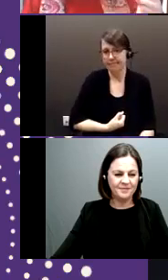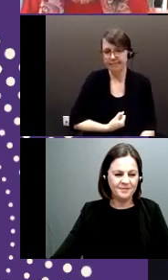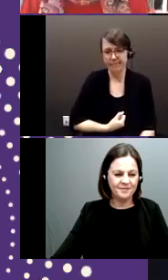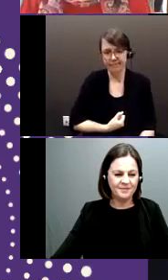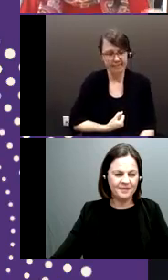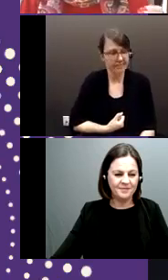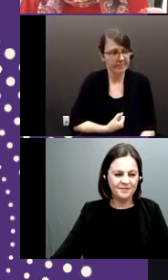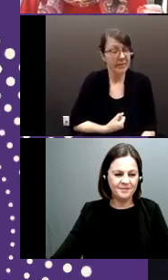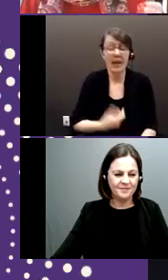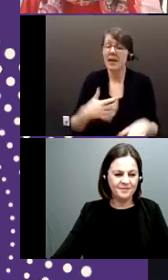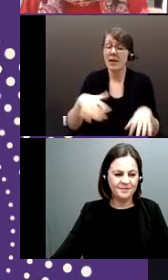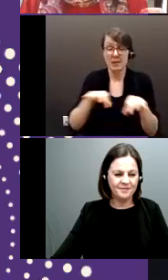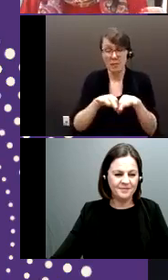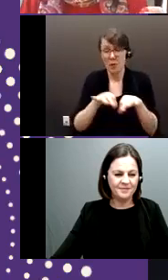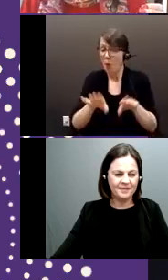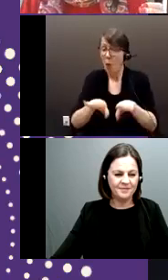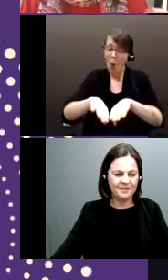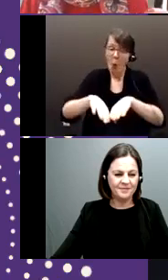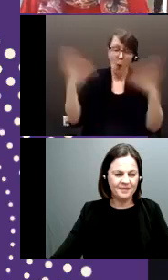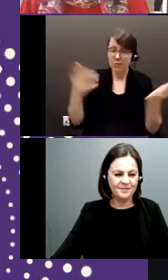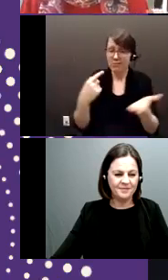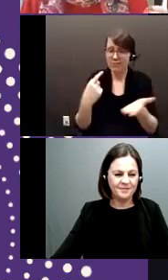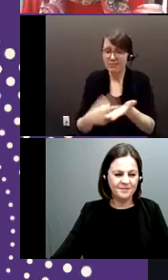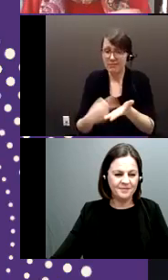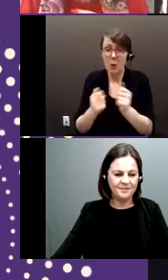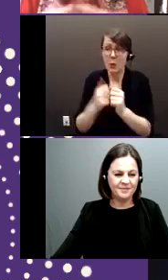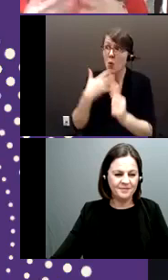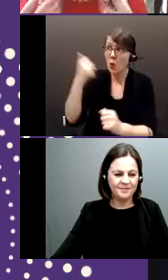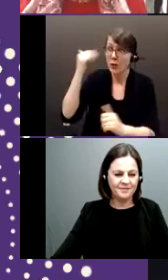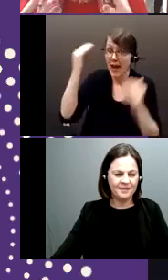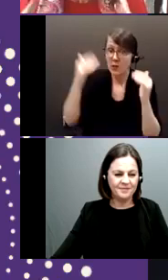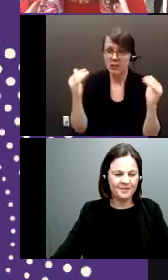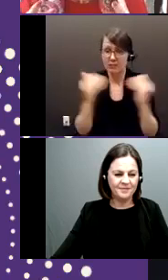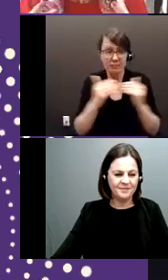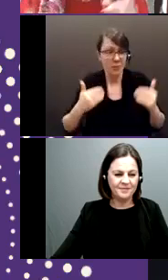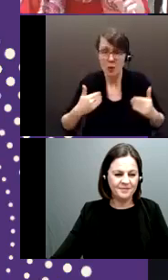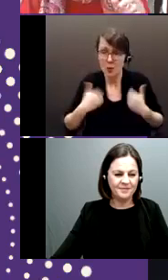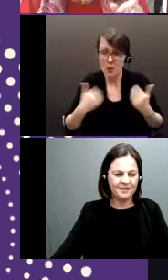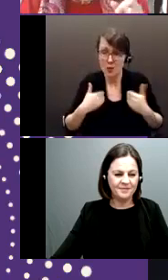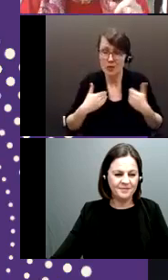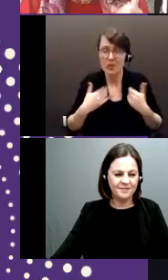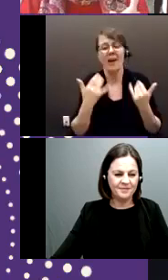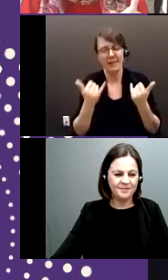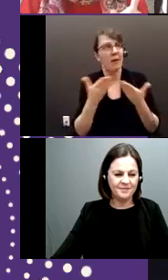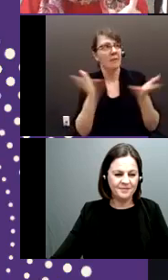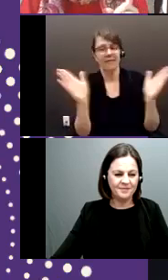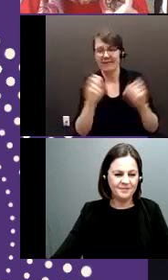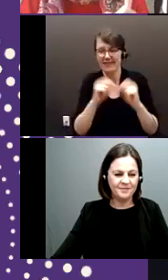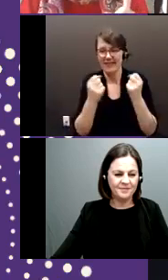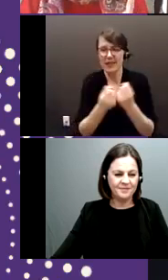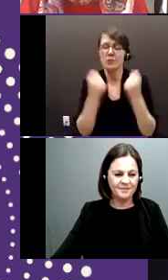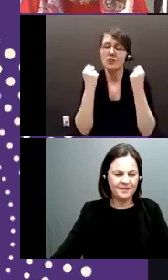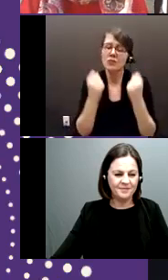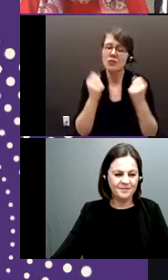the same way that we're having them with youth nowadays. There's a lot of focus, and as well there should be. I